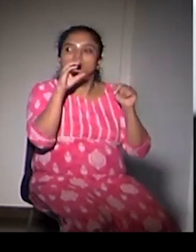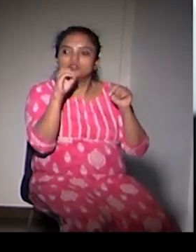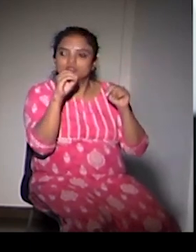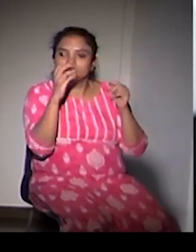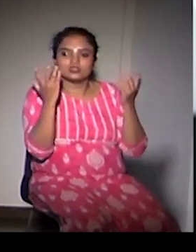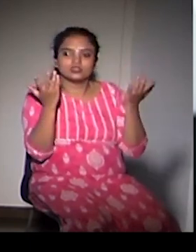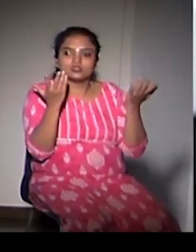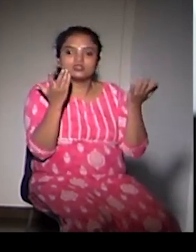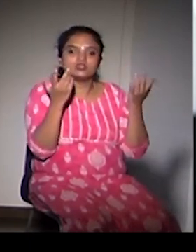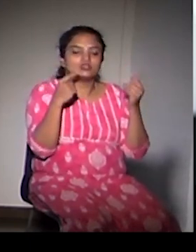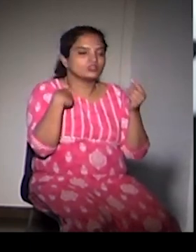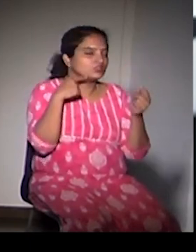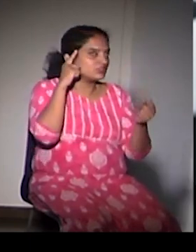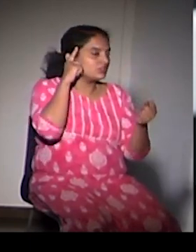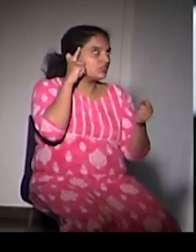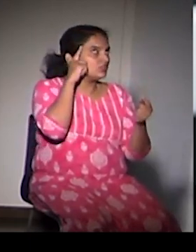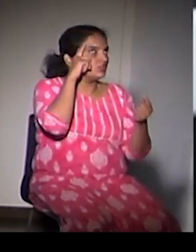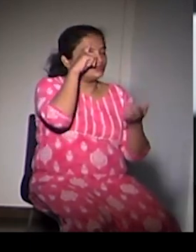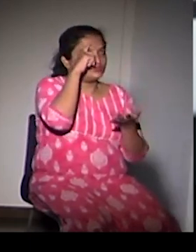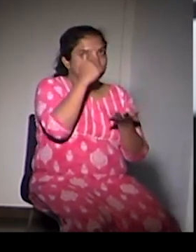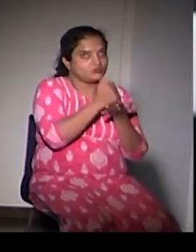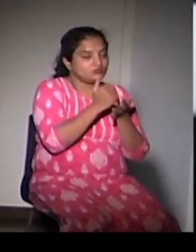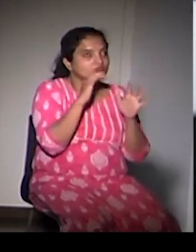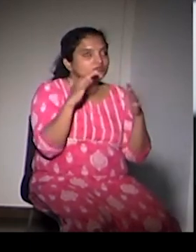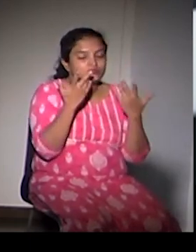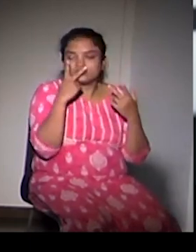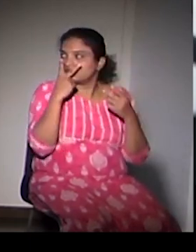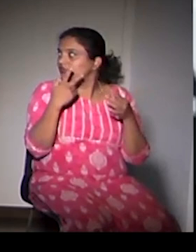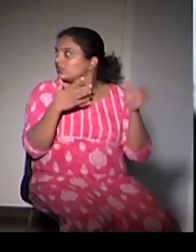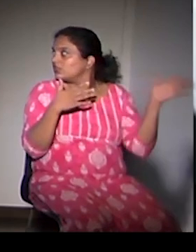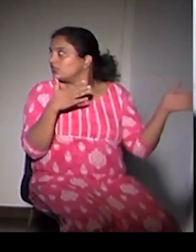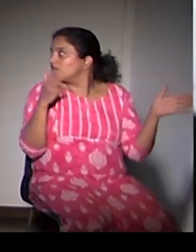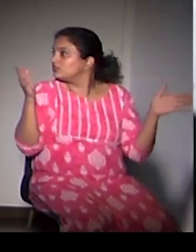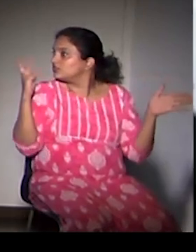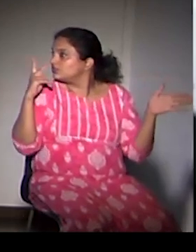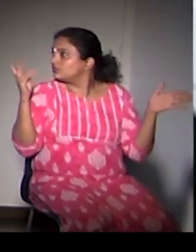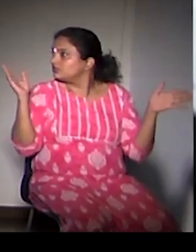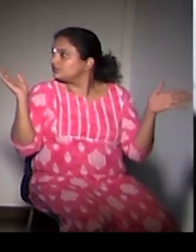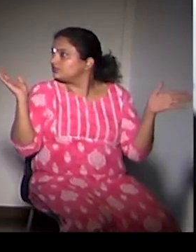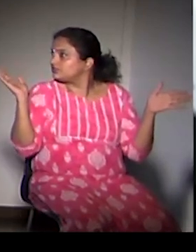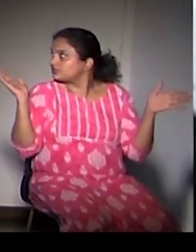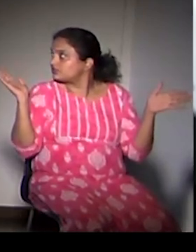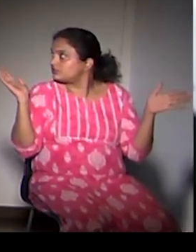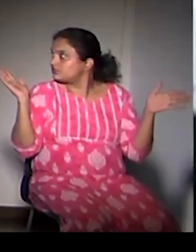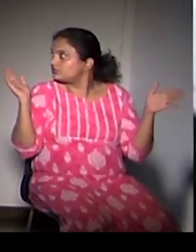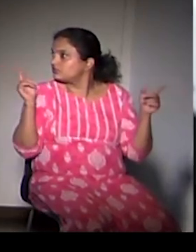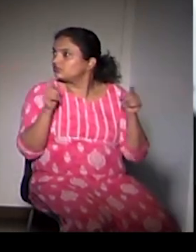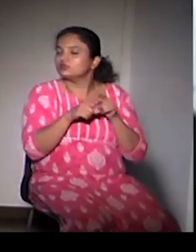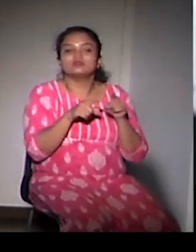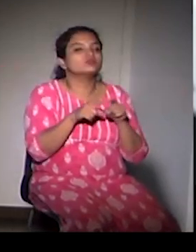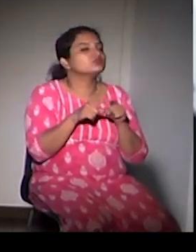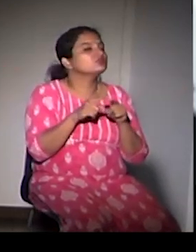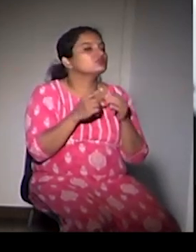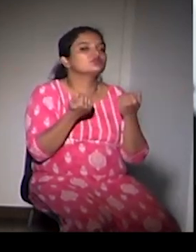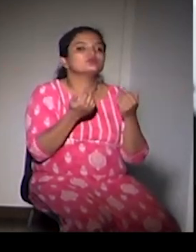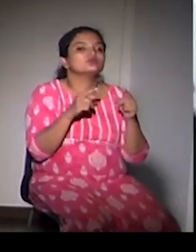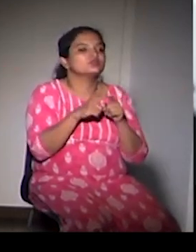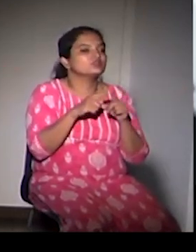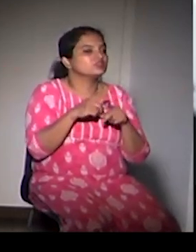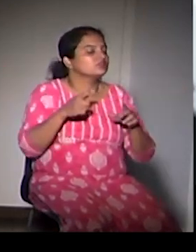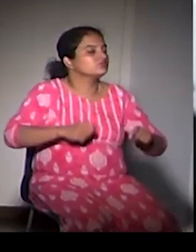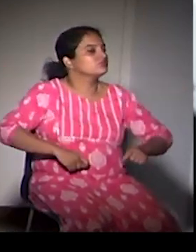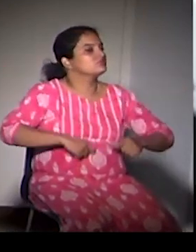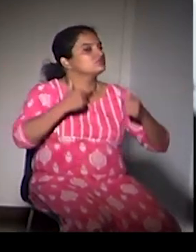the precision of the cutting, you can see on the left a detail, I mean, it really is quite remarkable. And the richness of